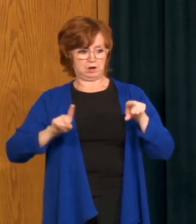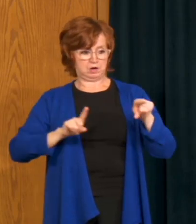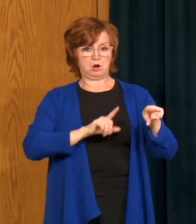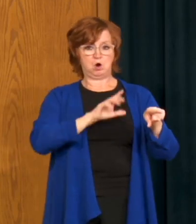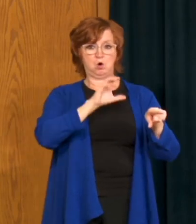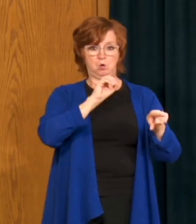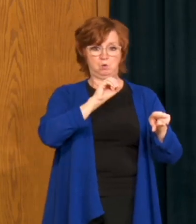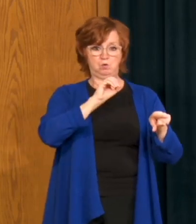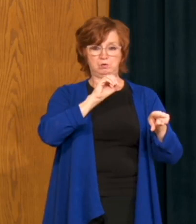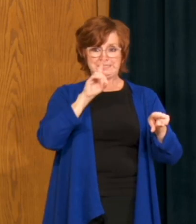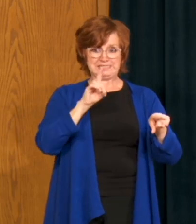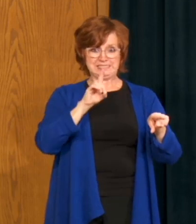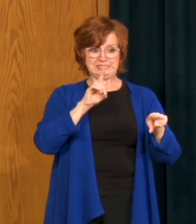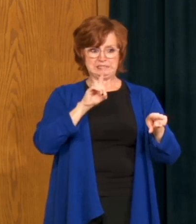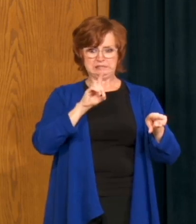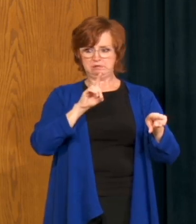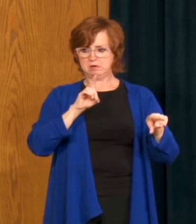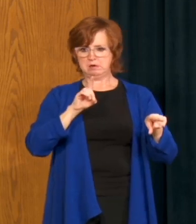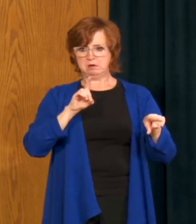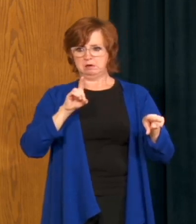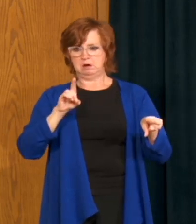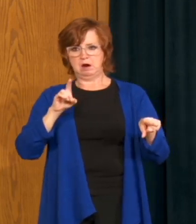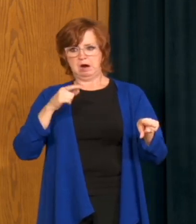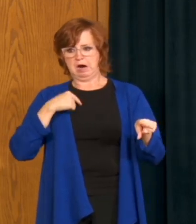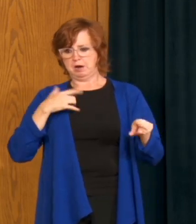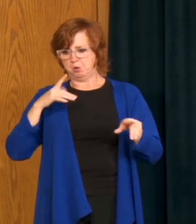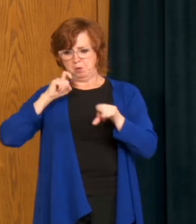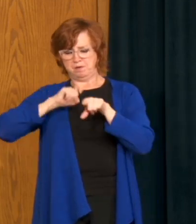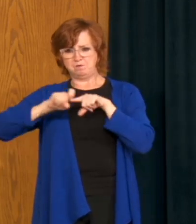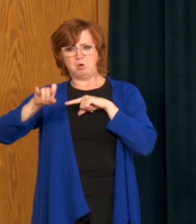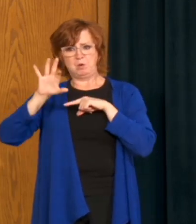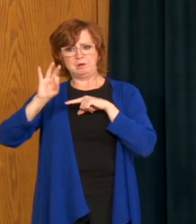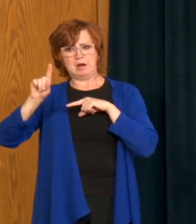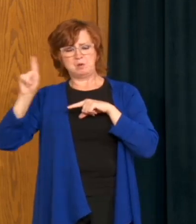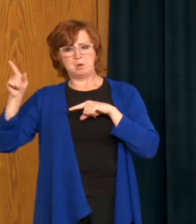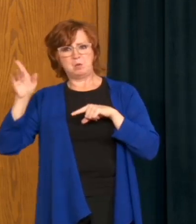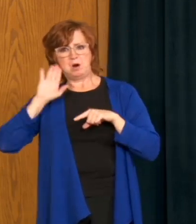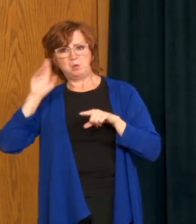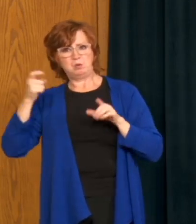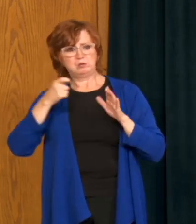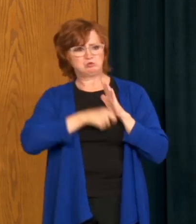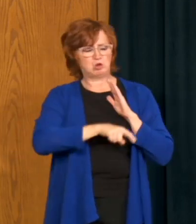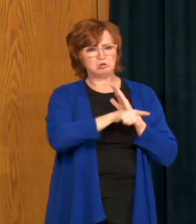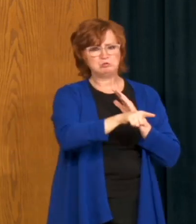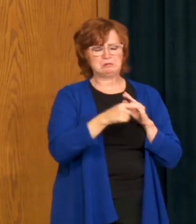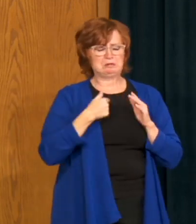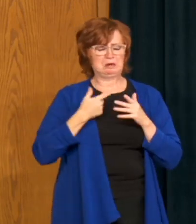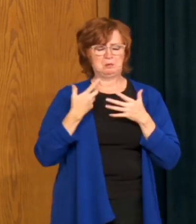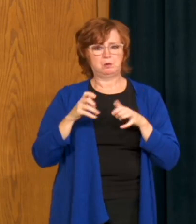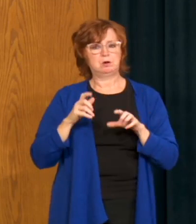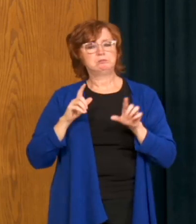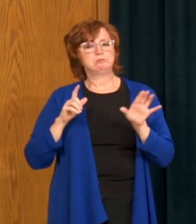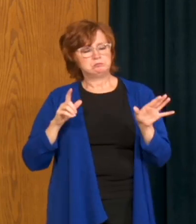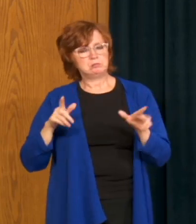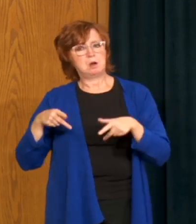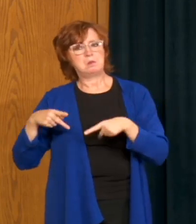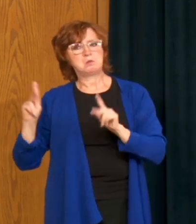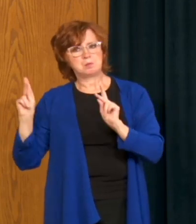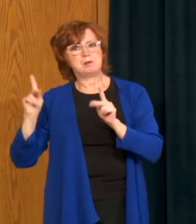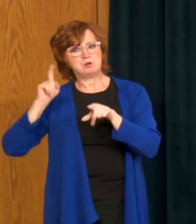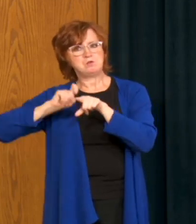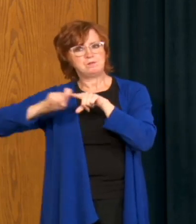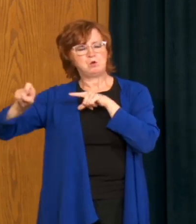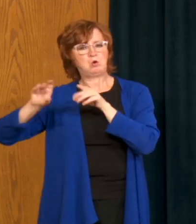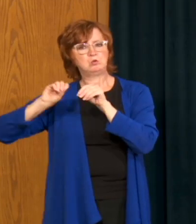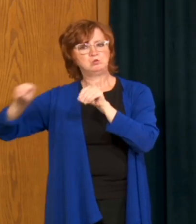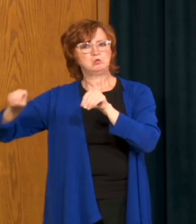seen a record uptake, not just of take-home naloxone kits, but the use of take-home naloxone kits, where there have been more than